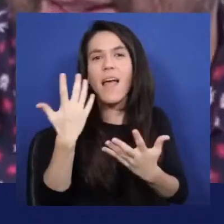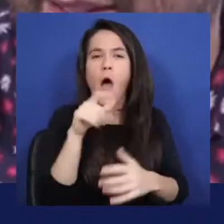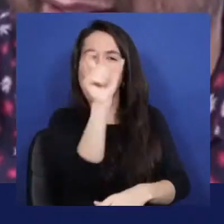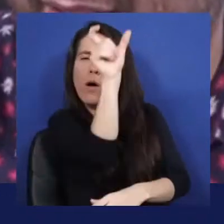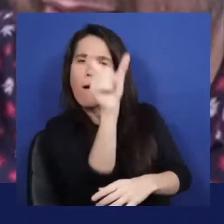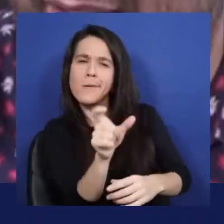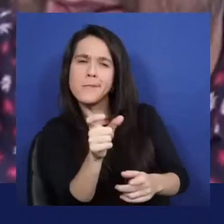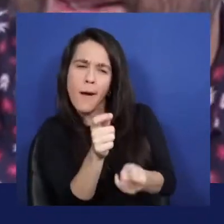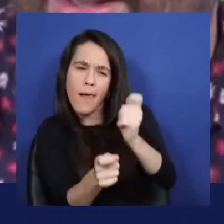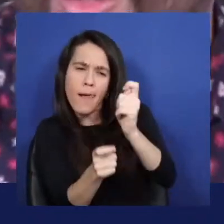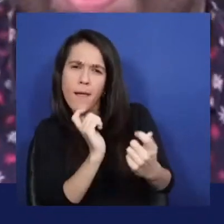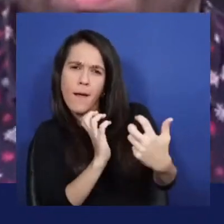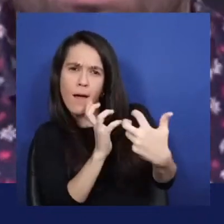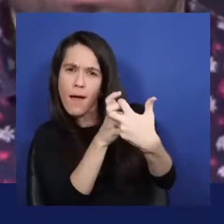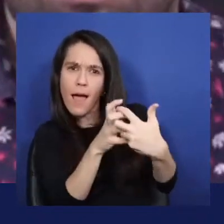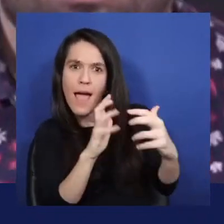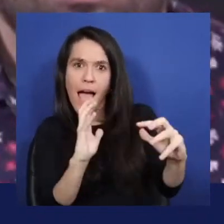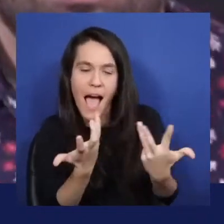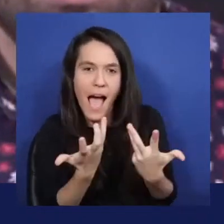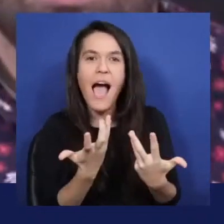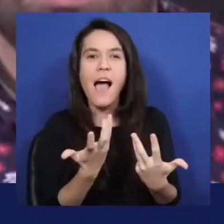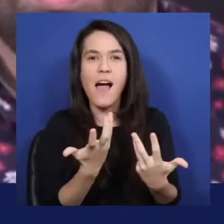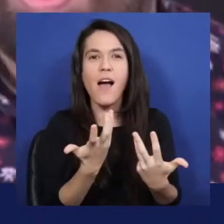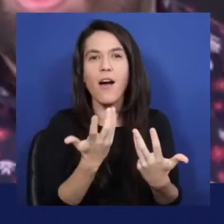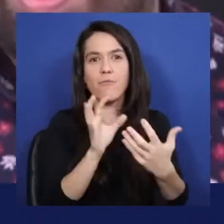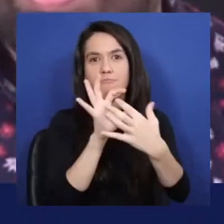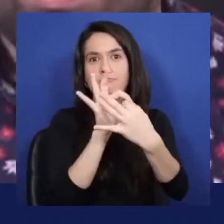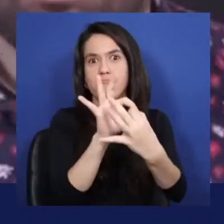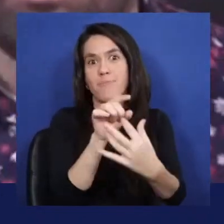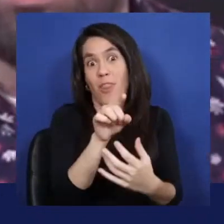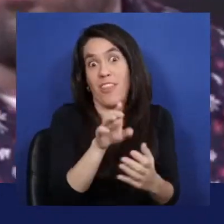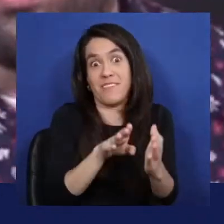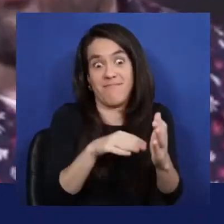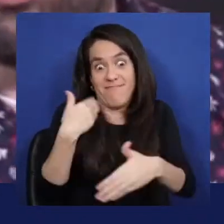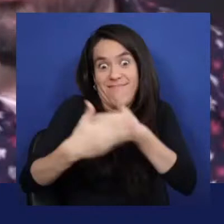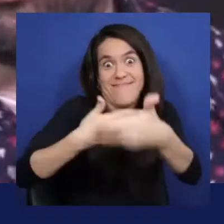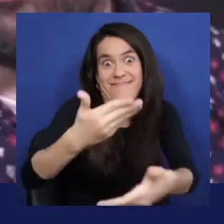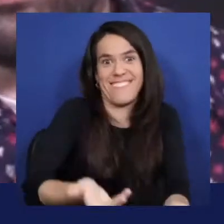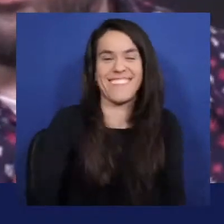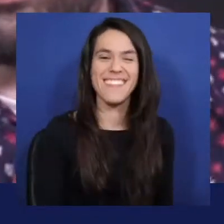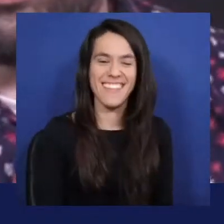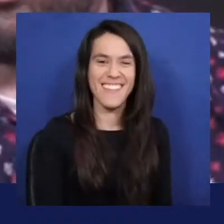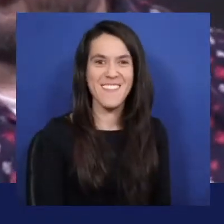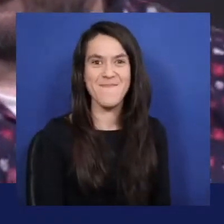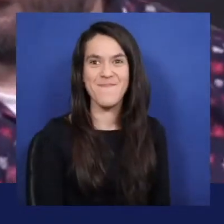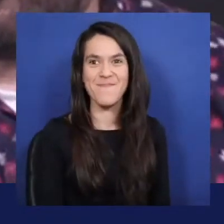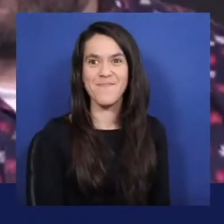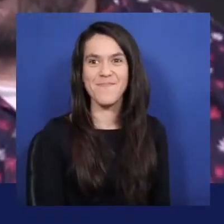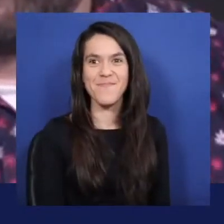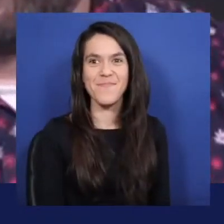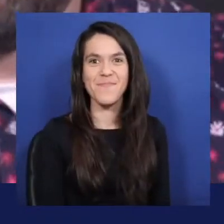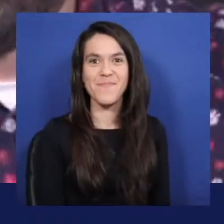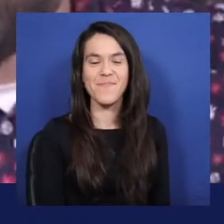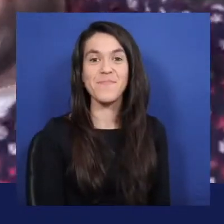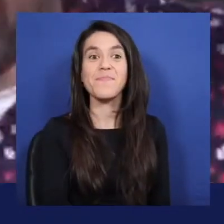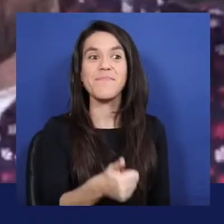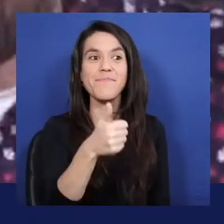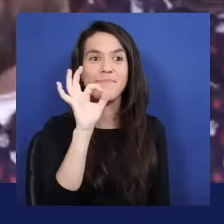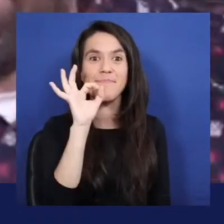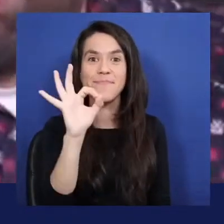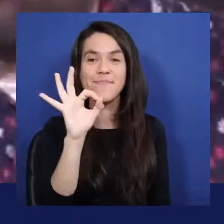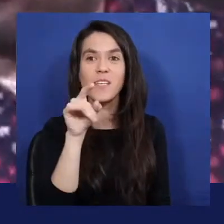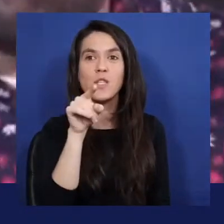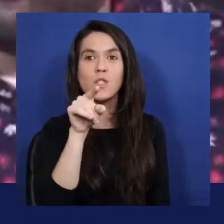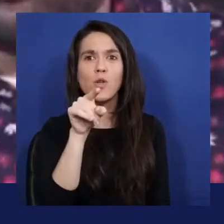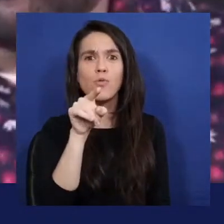other tools. And yeah, it's a fun story. That's really cool. So basically, you started with, you wanted to actually